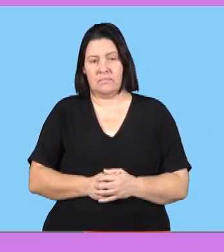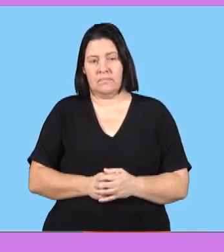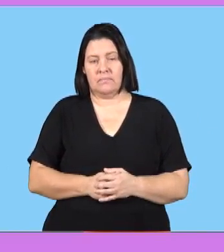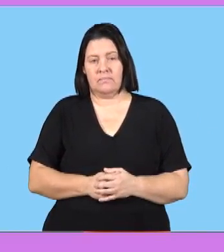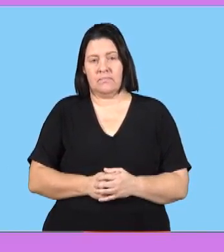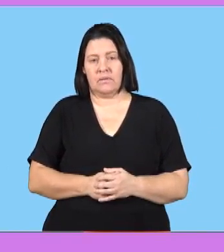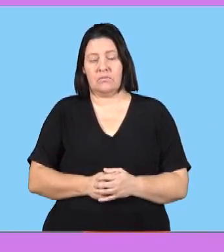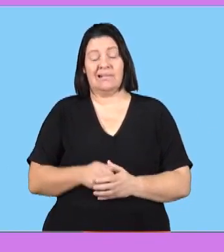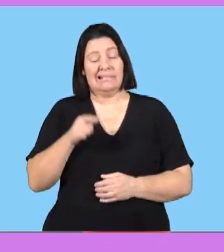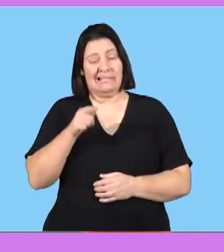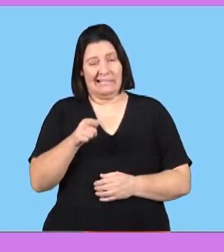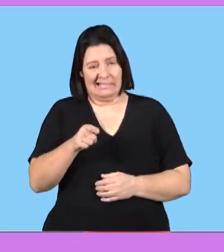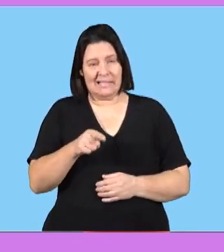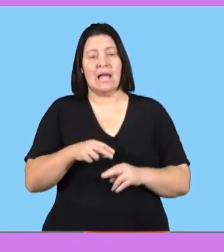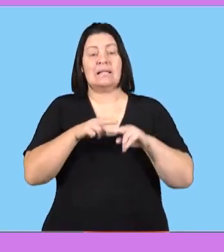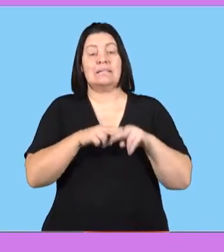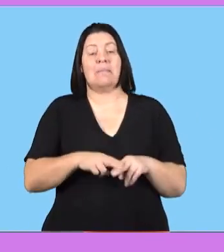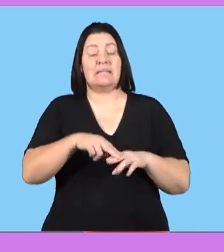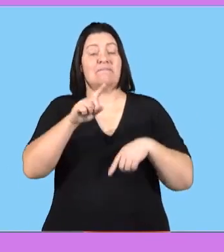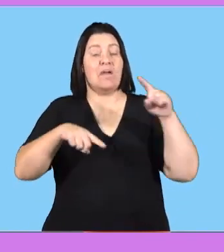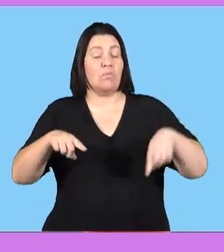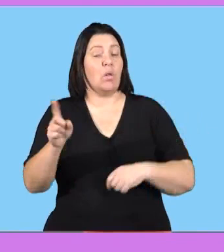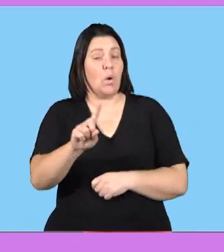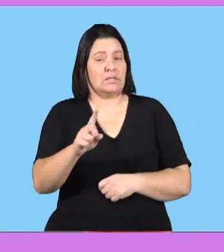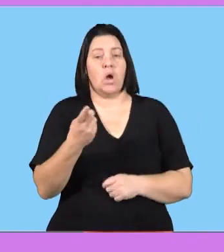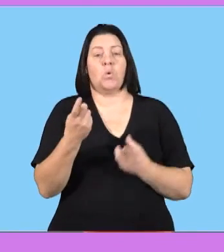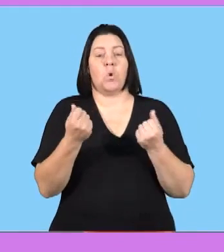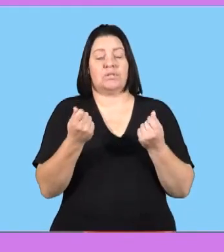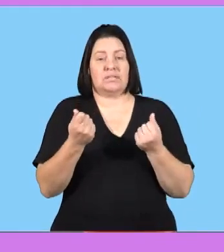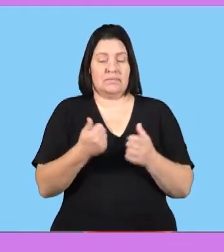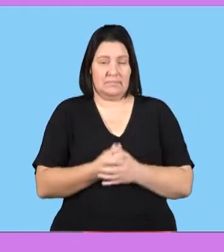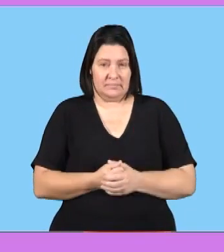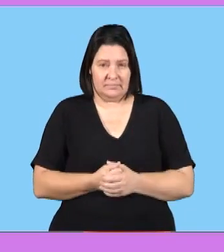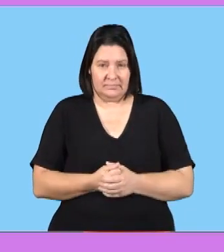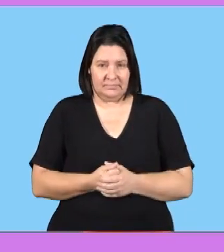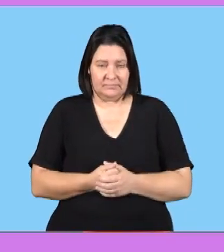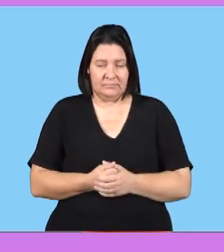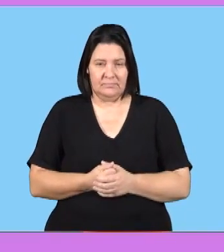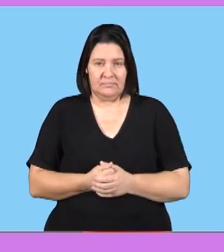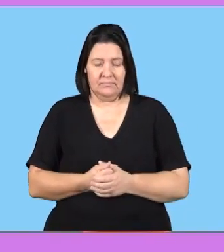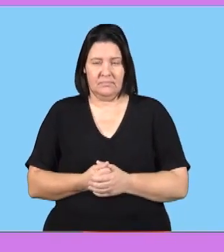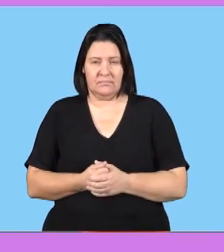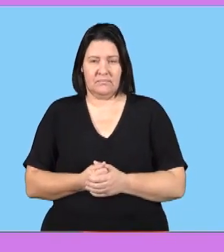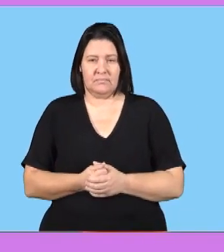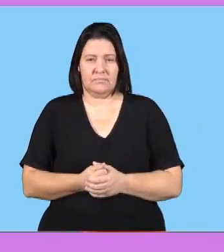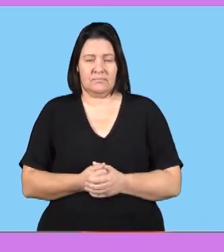dependent variable. So our dependent variable is therefore the